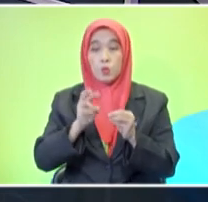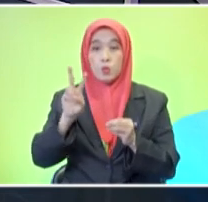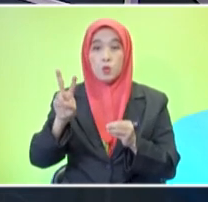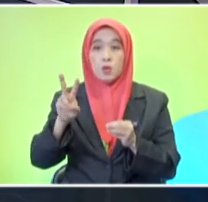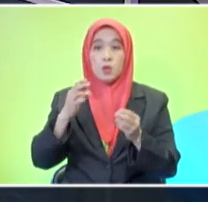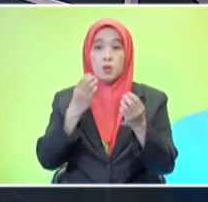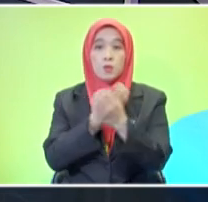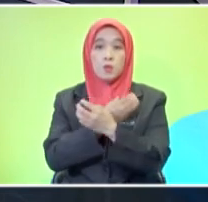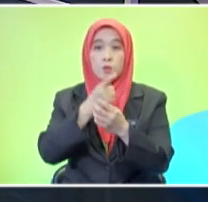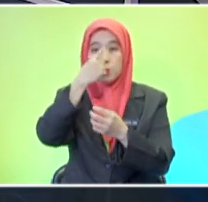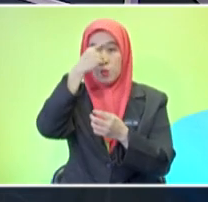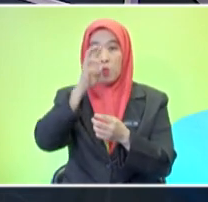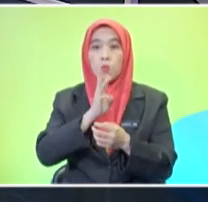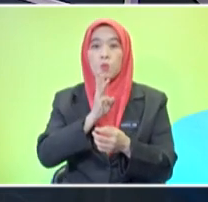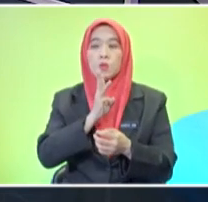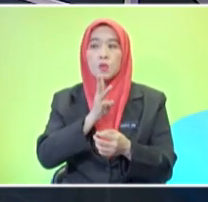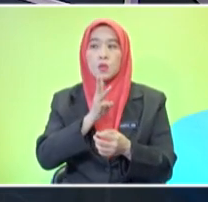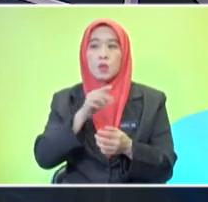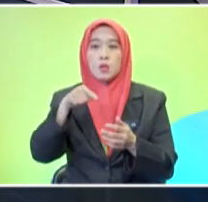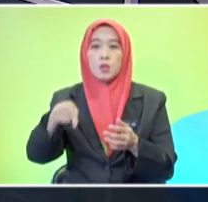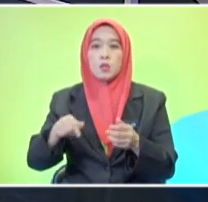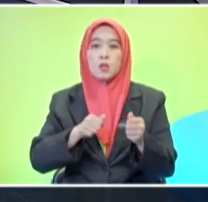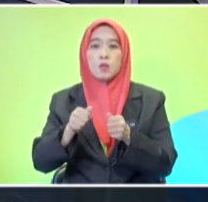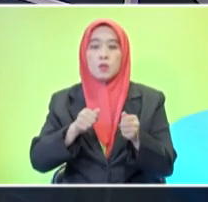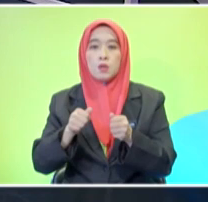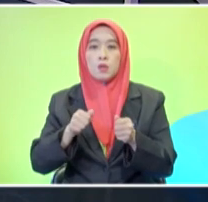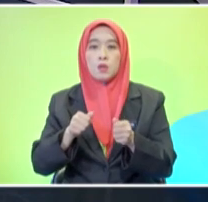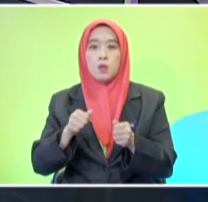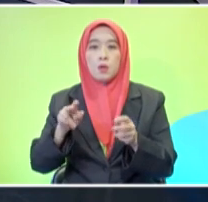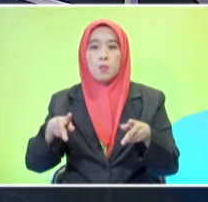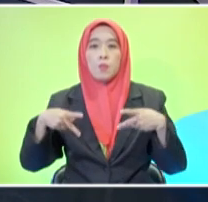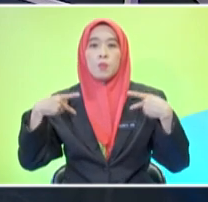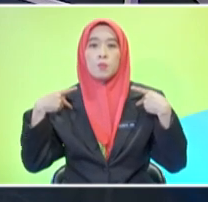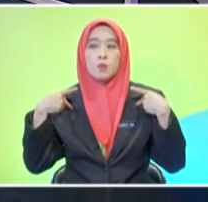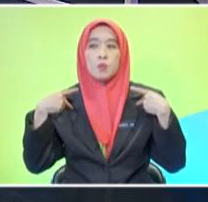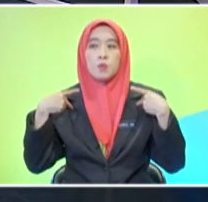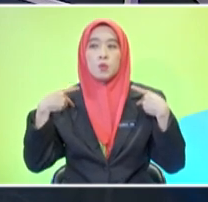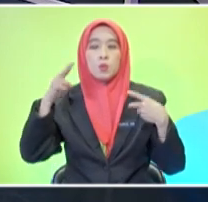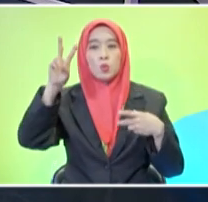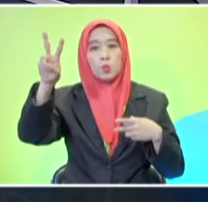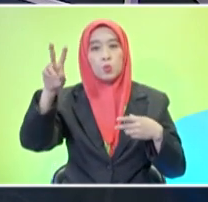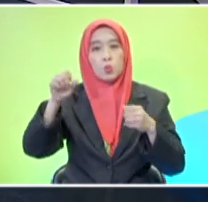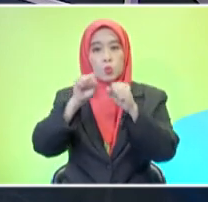water. So in this activity, we will need two size of